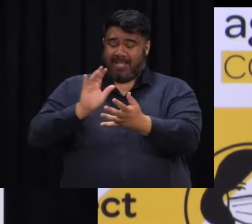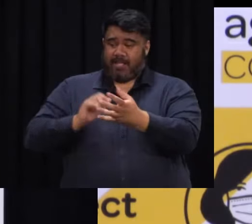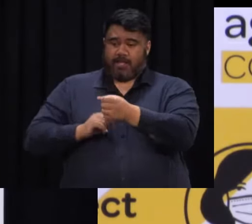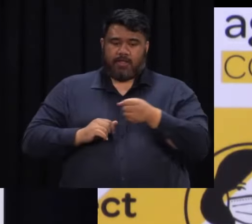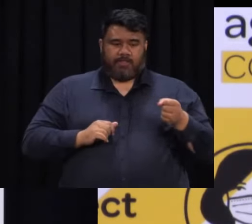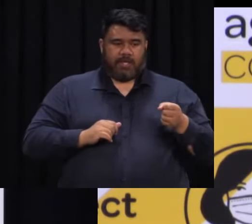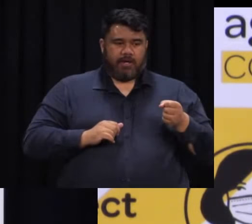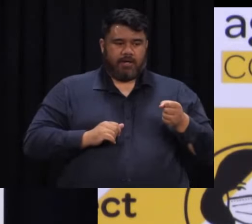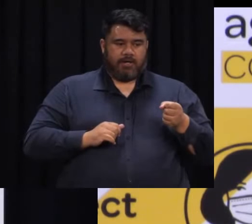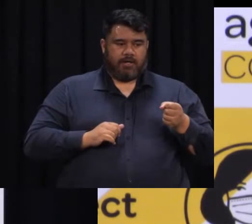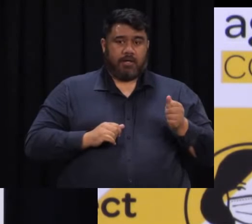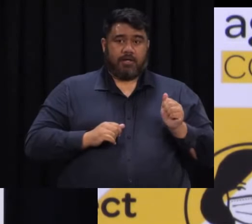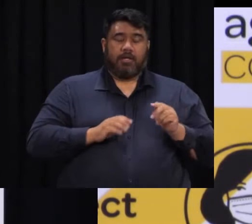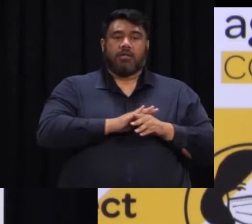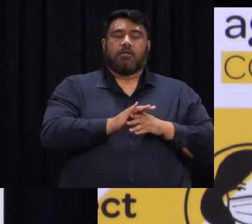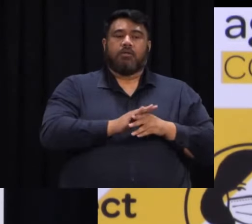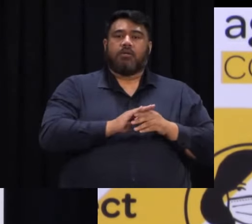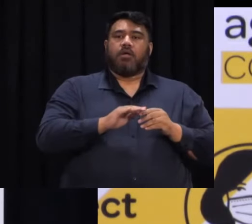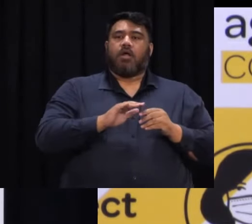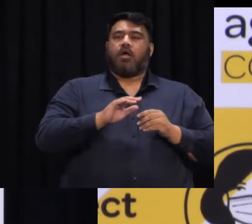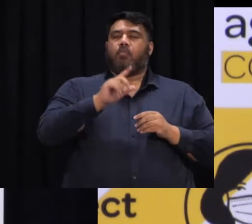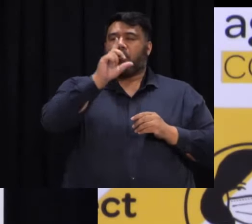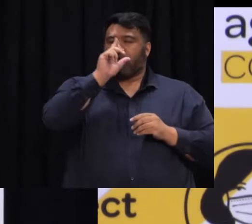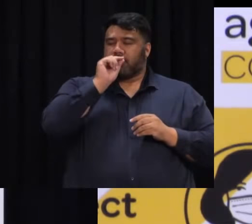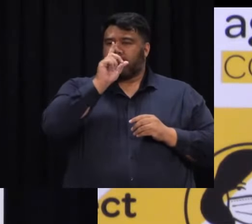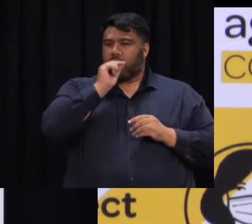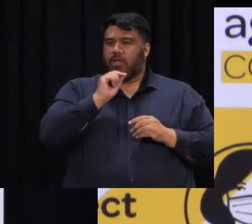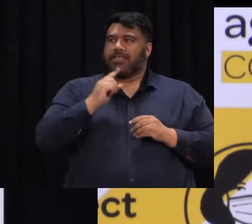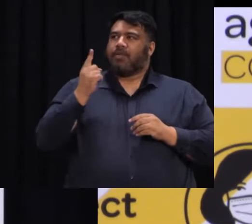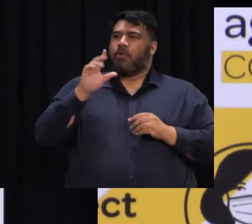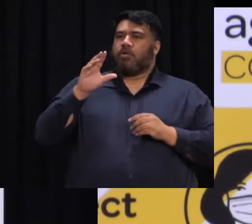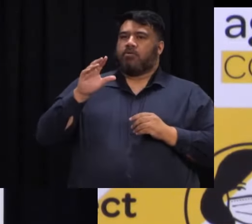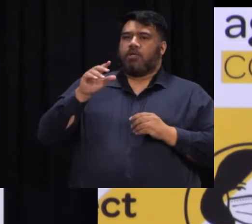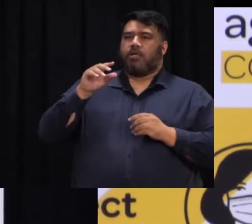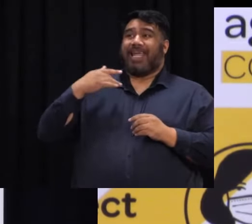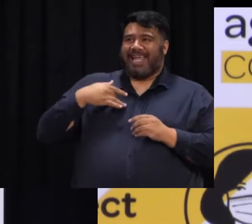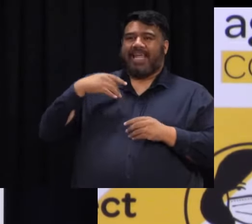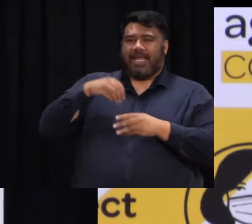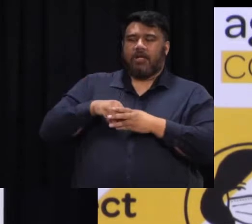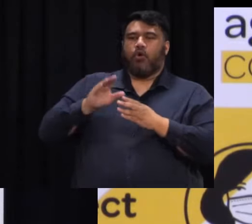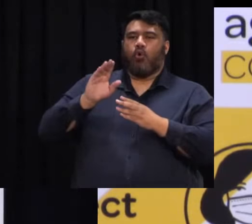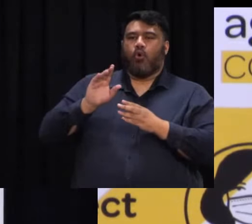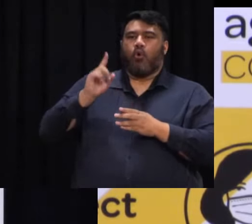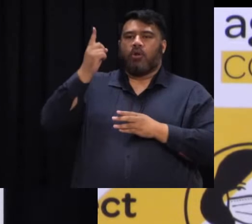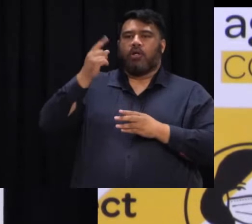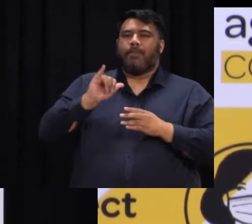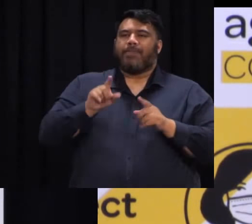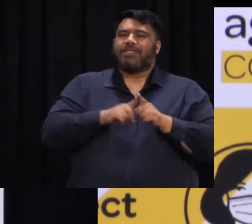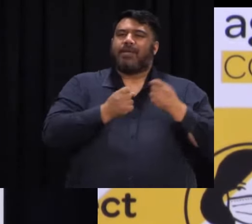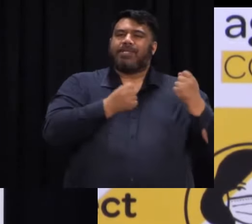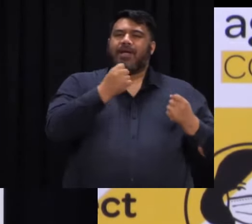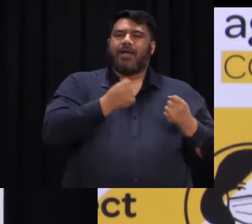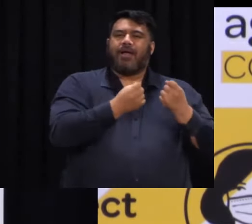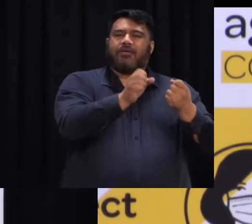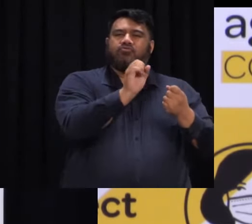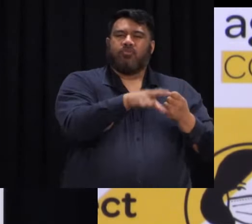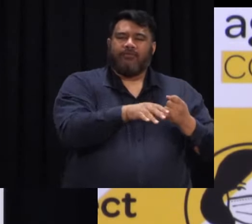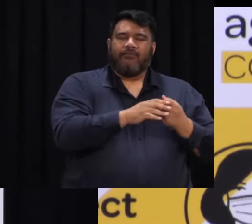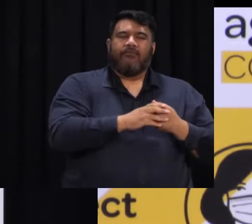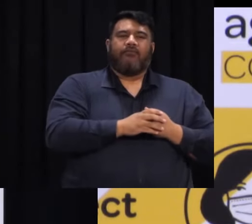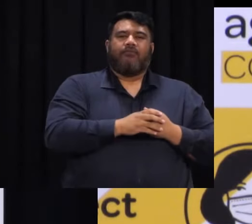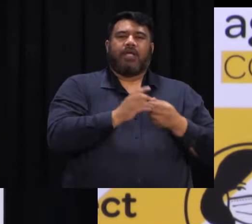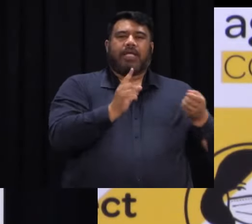who had been in Auckland, probably one of the people who transported him south, and then as a